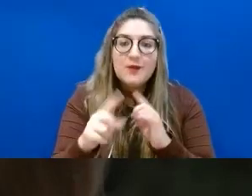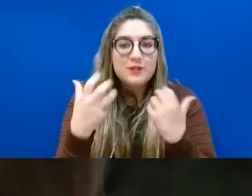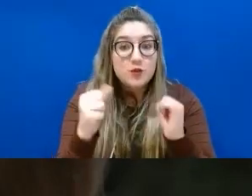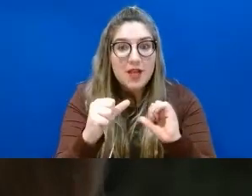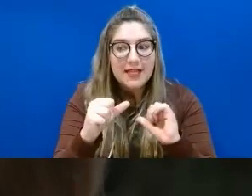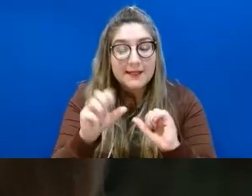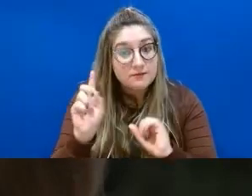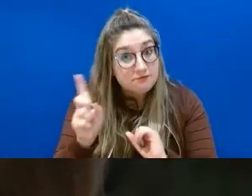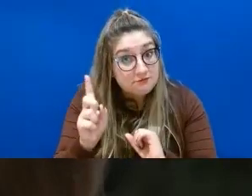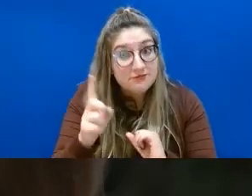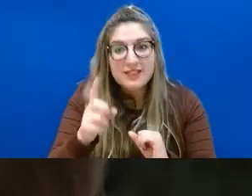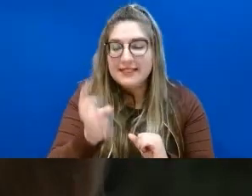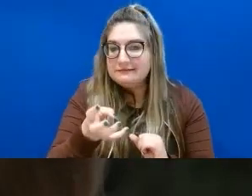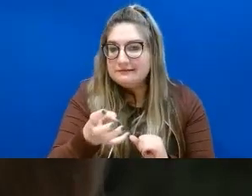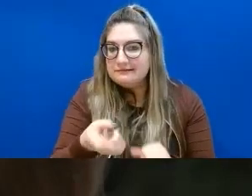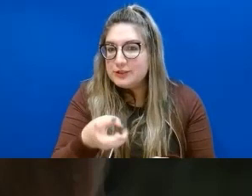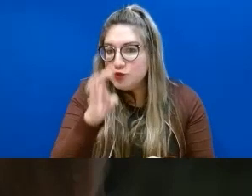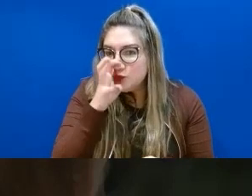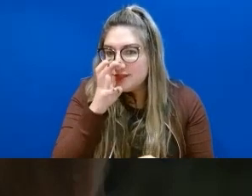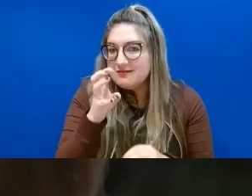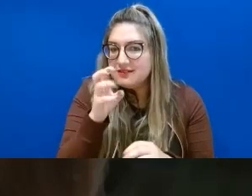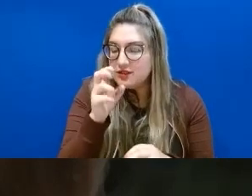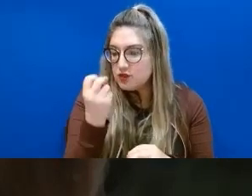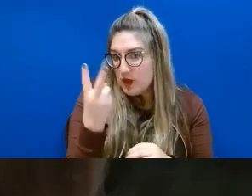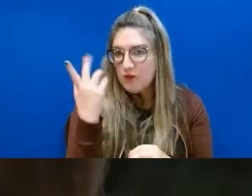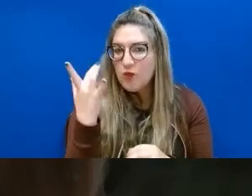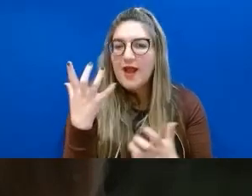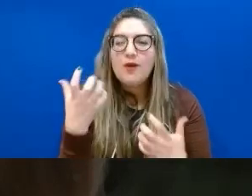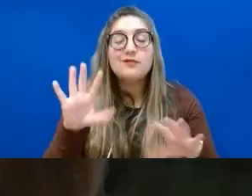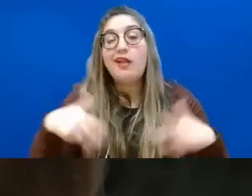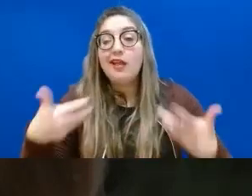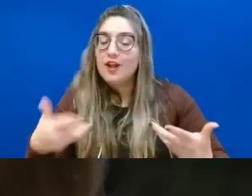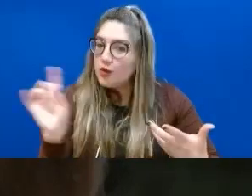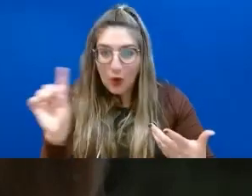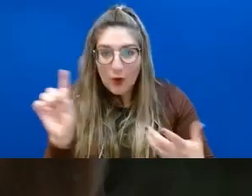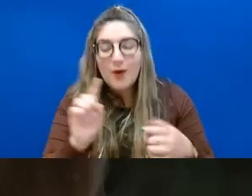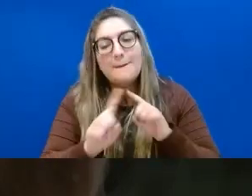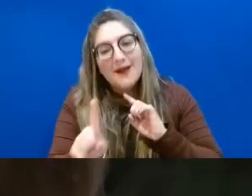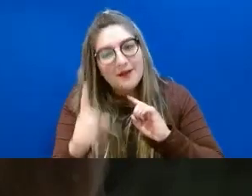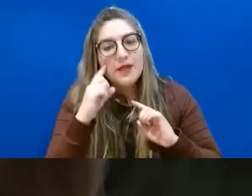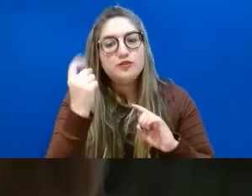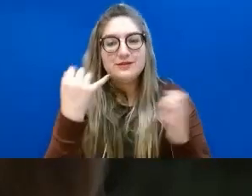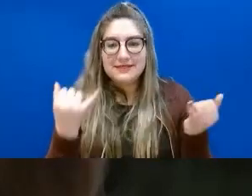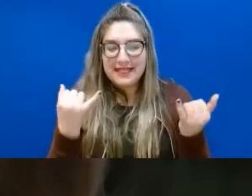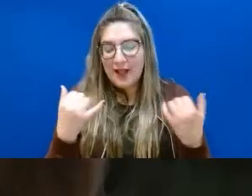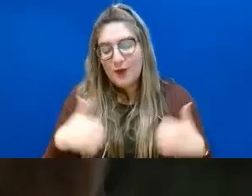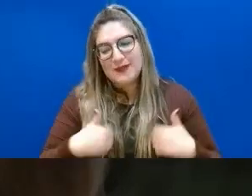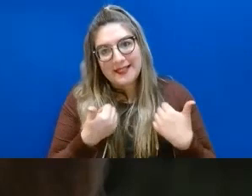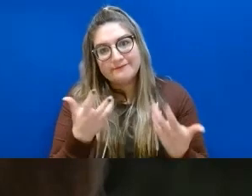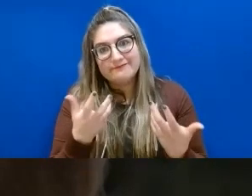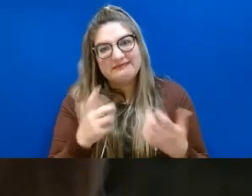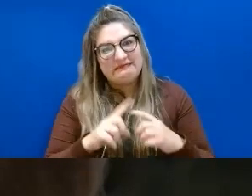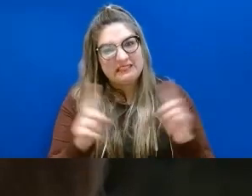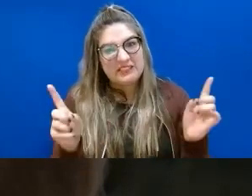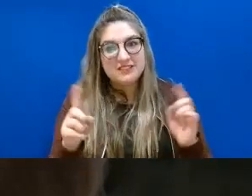we understand, especially now with everything going on, that some students maybe just can only take one course. So we service about a total